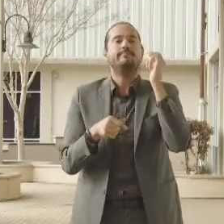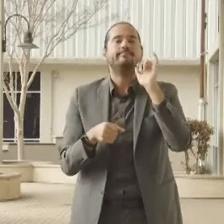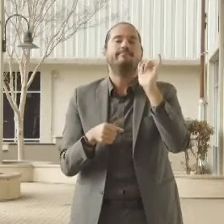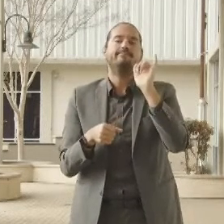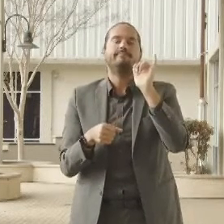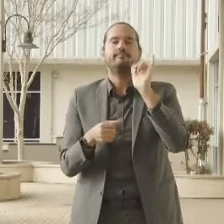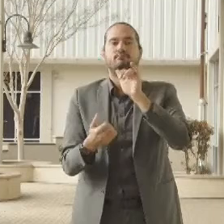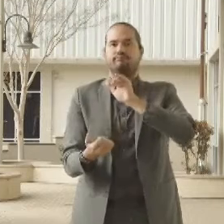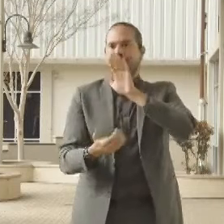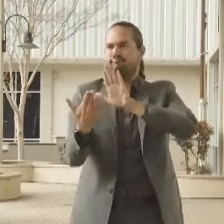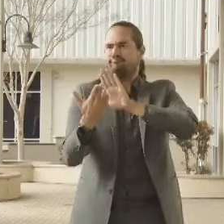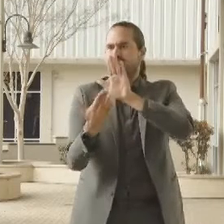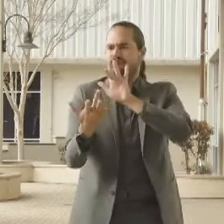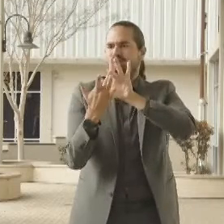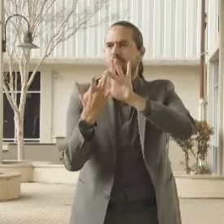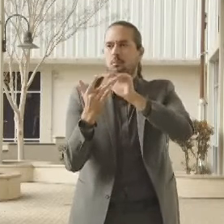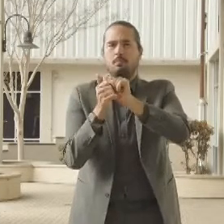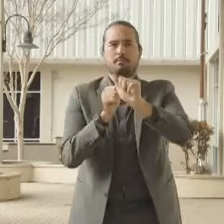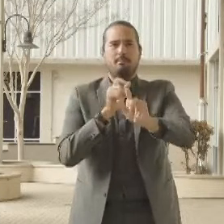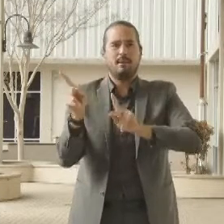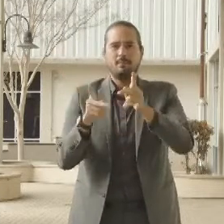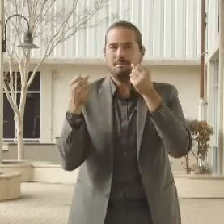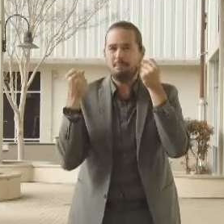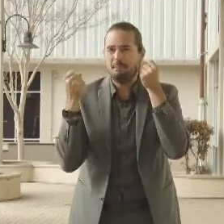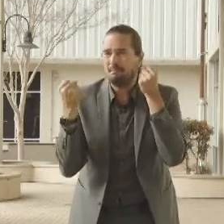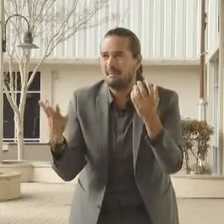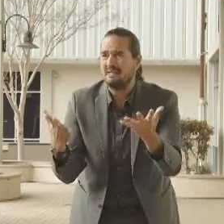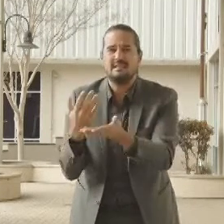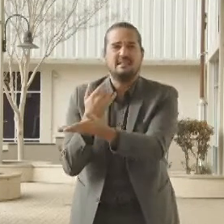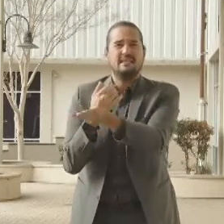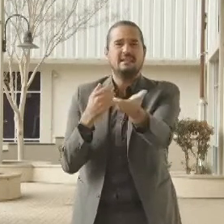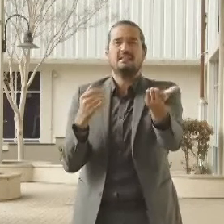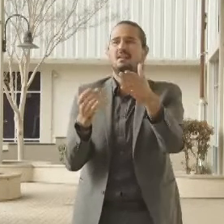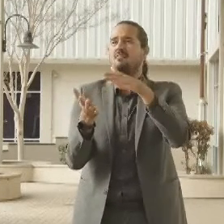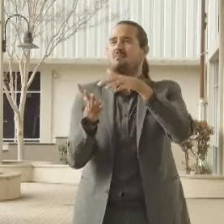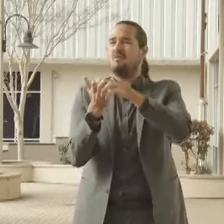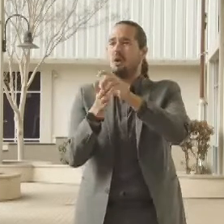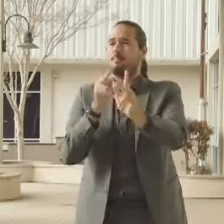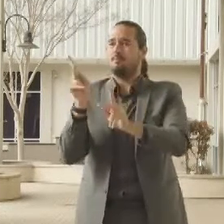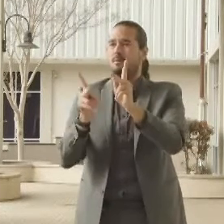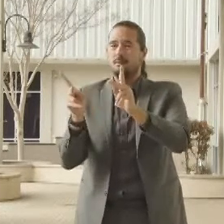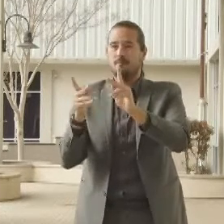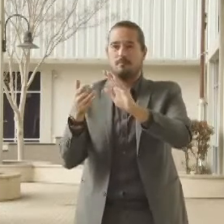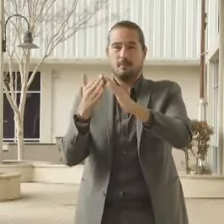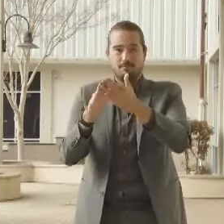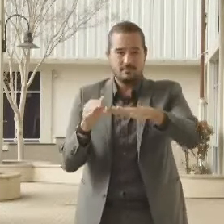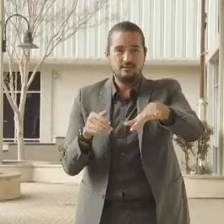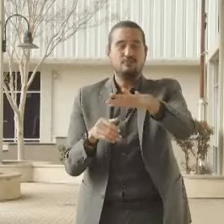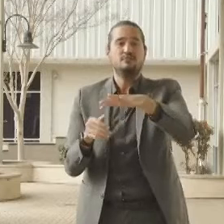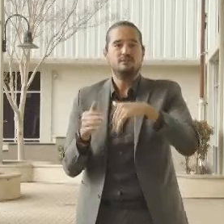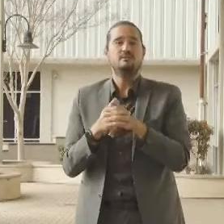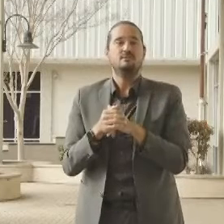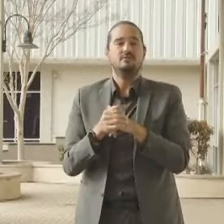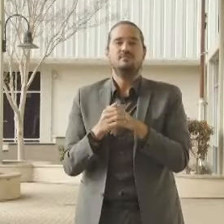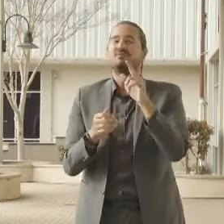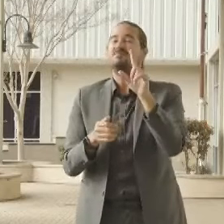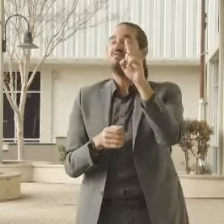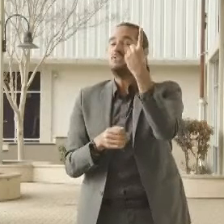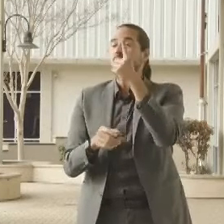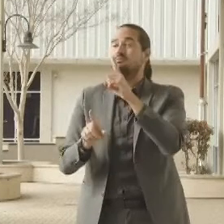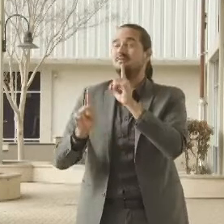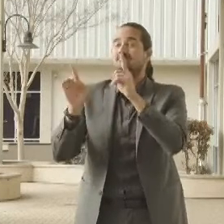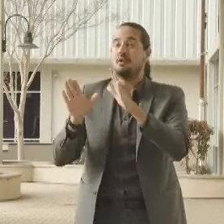lot of contact with more vulnerable populations. That includes our medical first responders, which in this county includes many